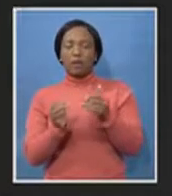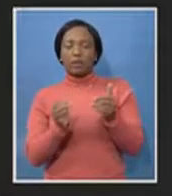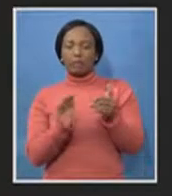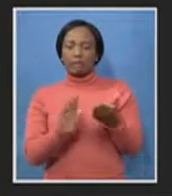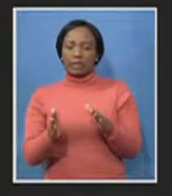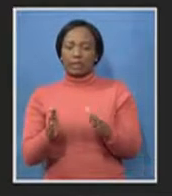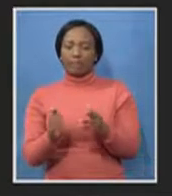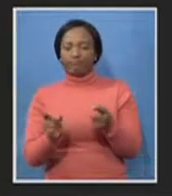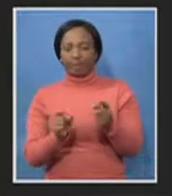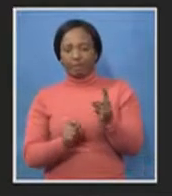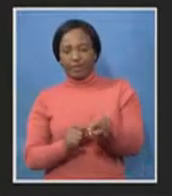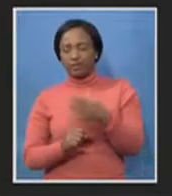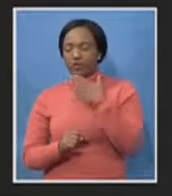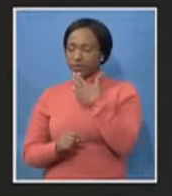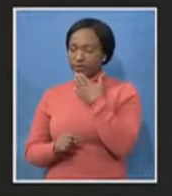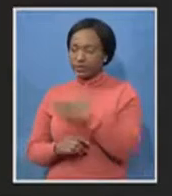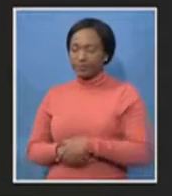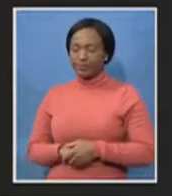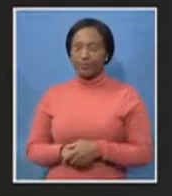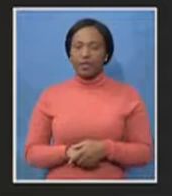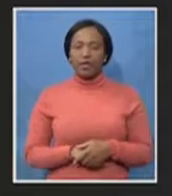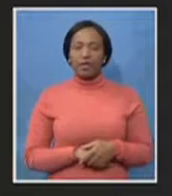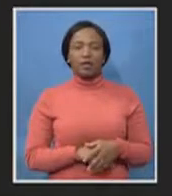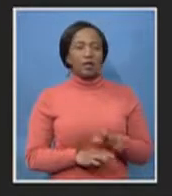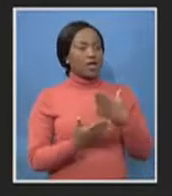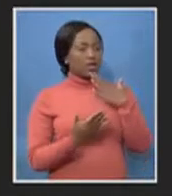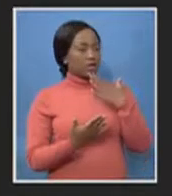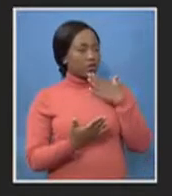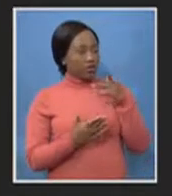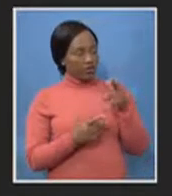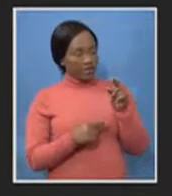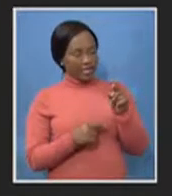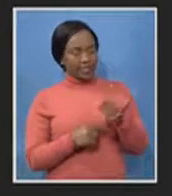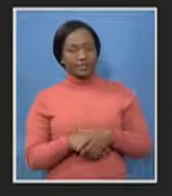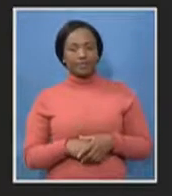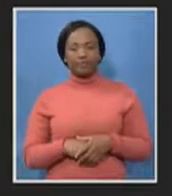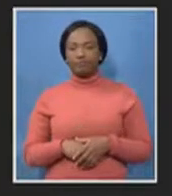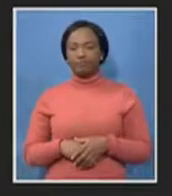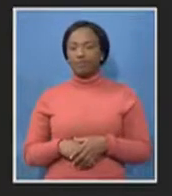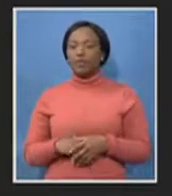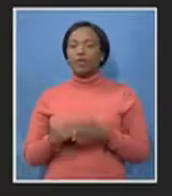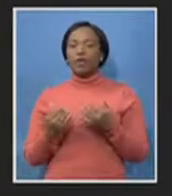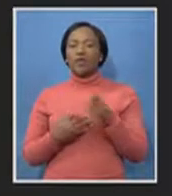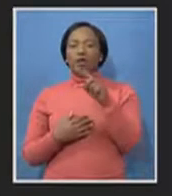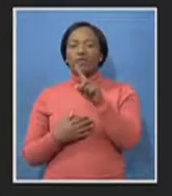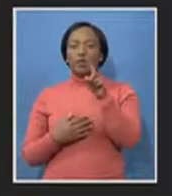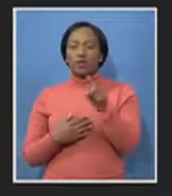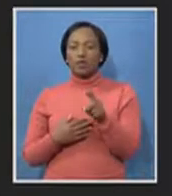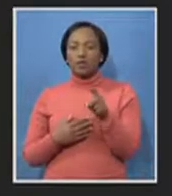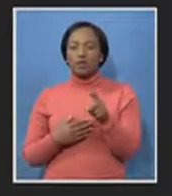Thank you very much for that. We have questions. Do you want to make a comment? Yeah, maybe I just add to